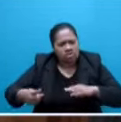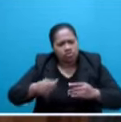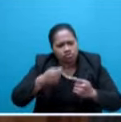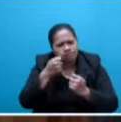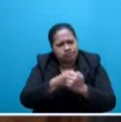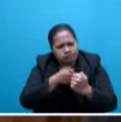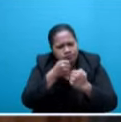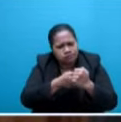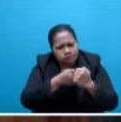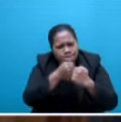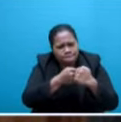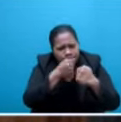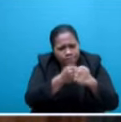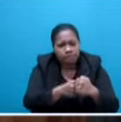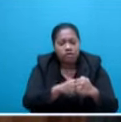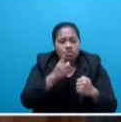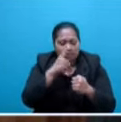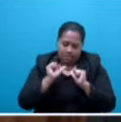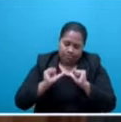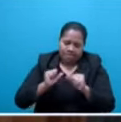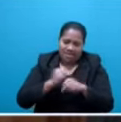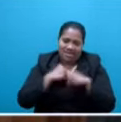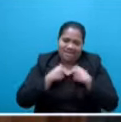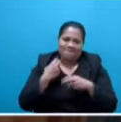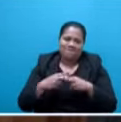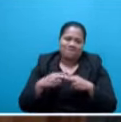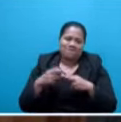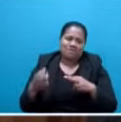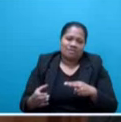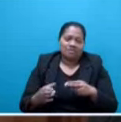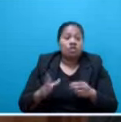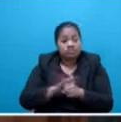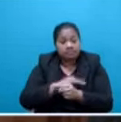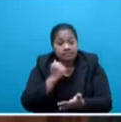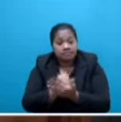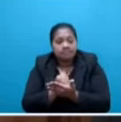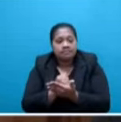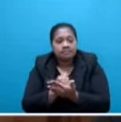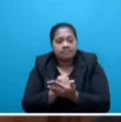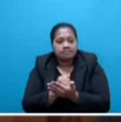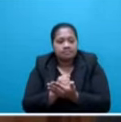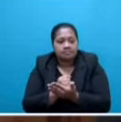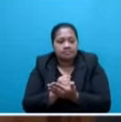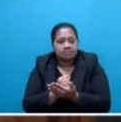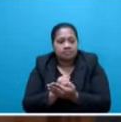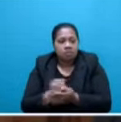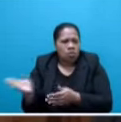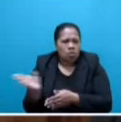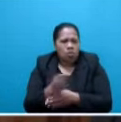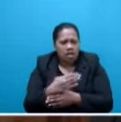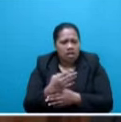to protect our farmers from its devastating impacts, while ensuring that we are more resilient.